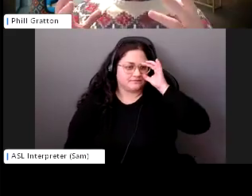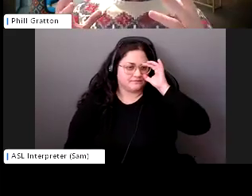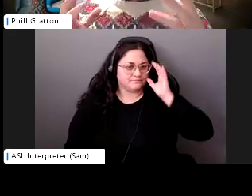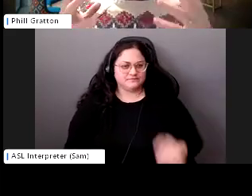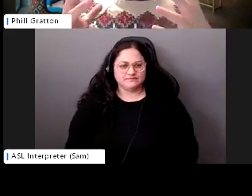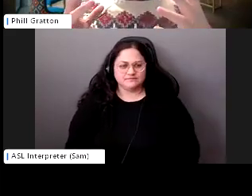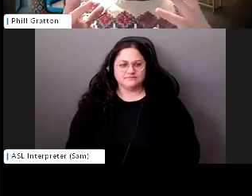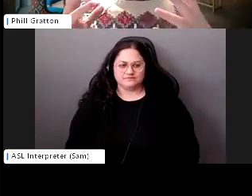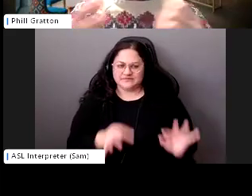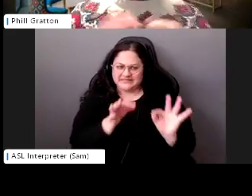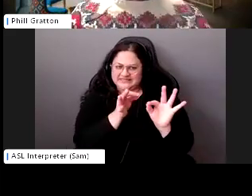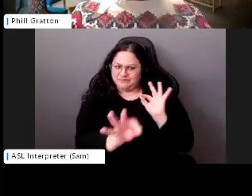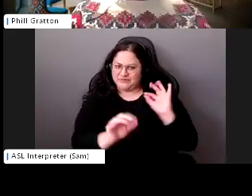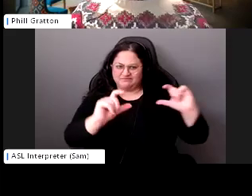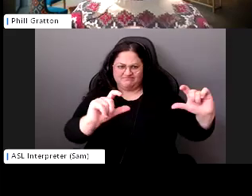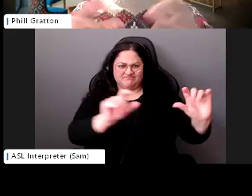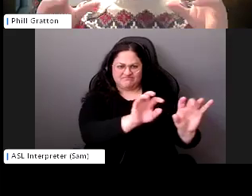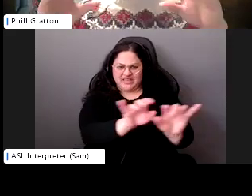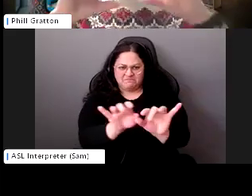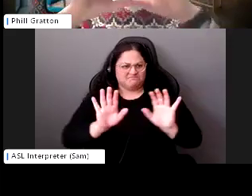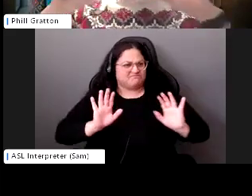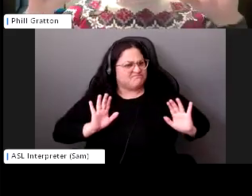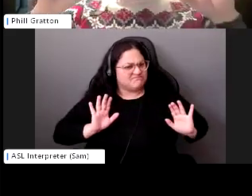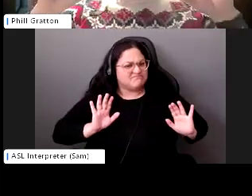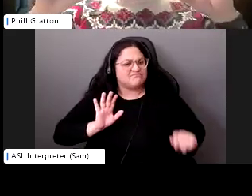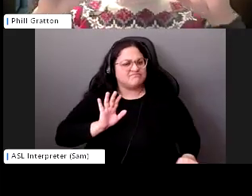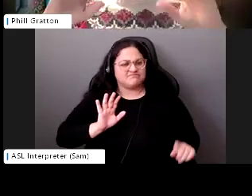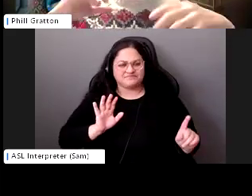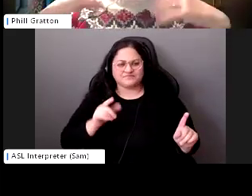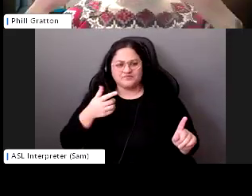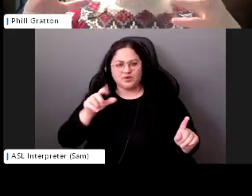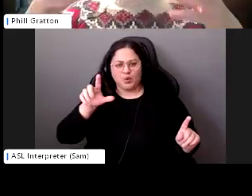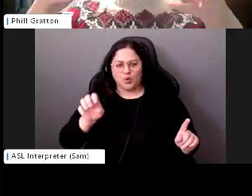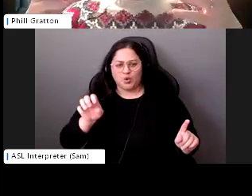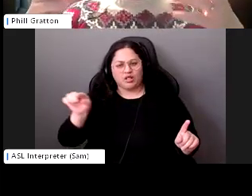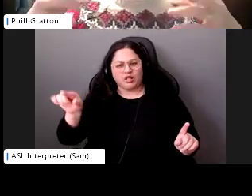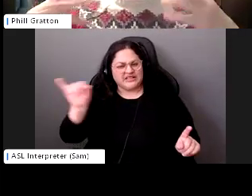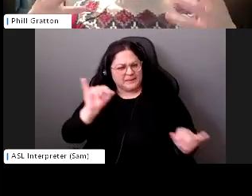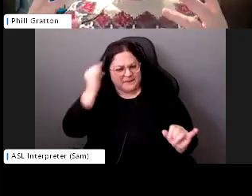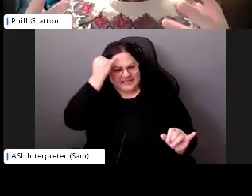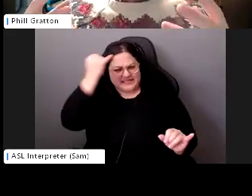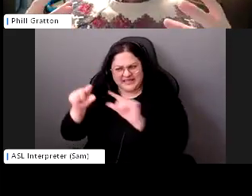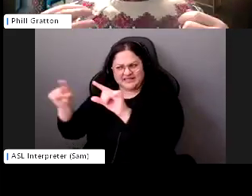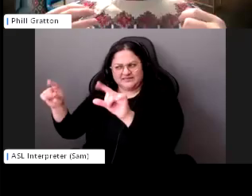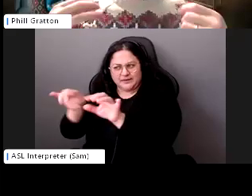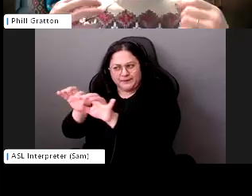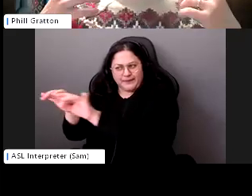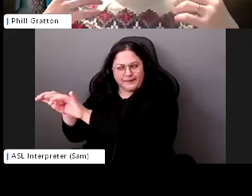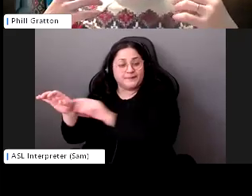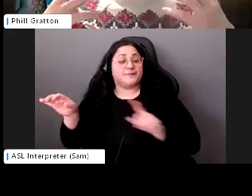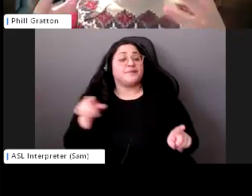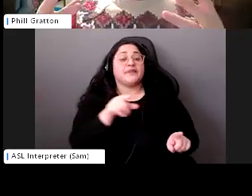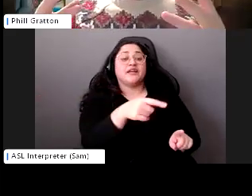pretty simple, straightforward interface. It's similar to Google, so it's got a little box in the middle where you type your request. We call them prompts. So